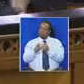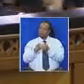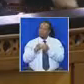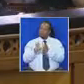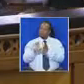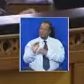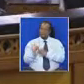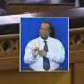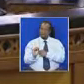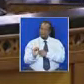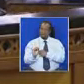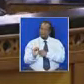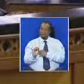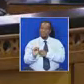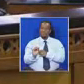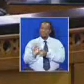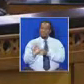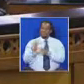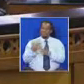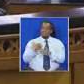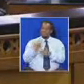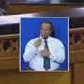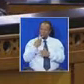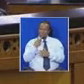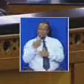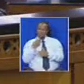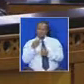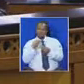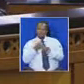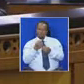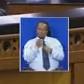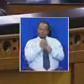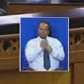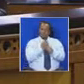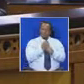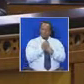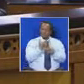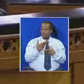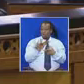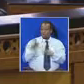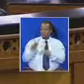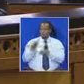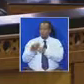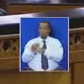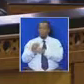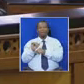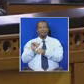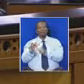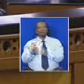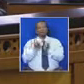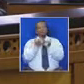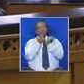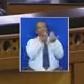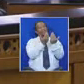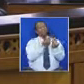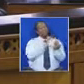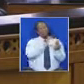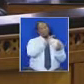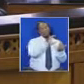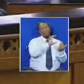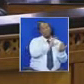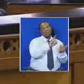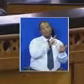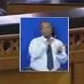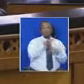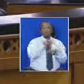serious look at what works and what does not work. Ironically, this Division of Revenue Bill is stable at a time when this country itself is a